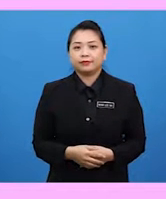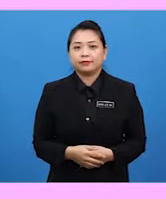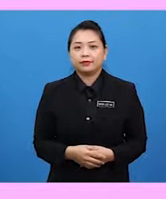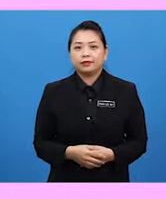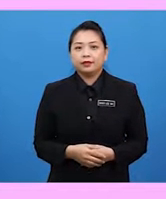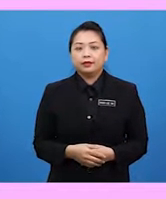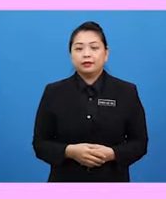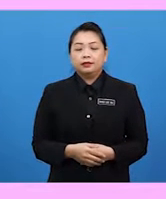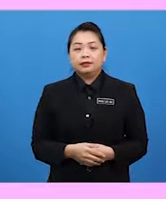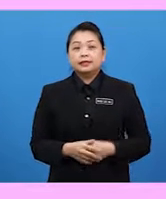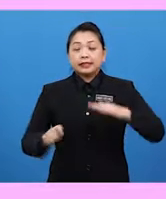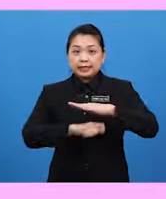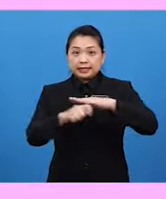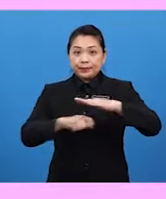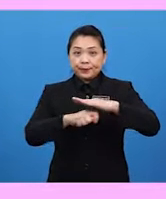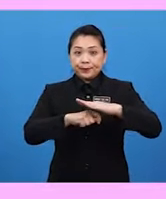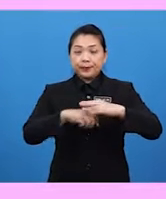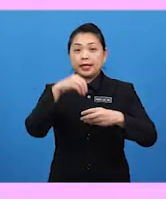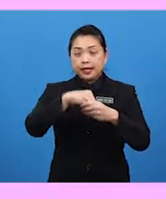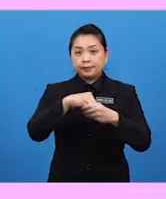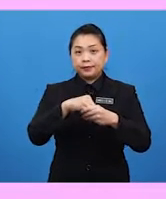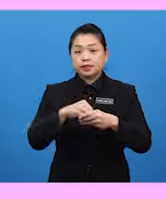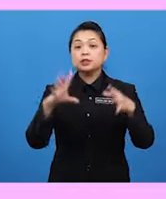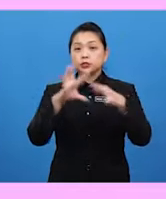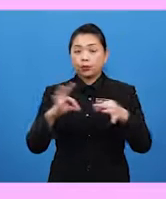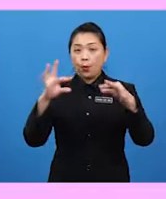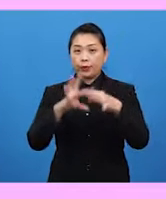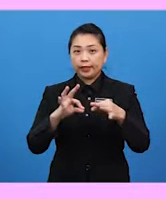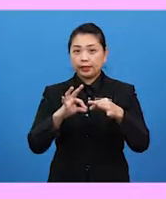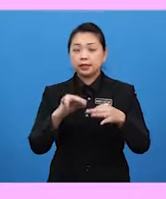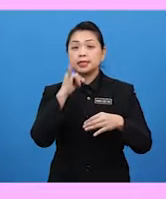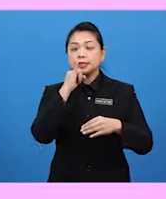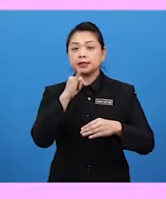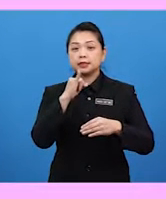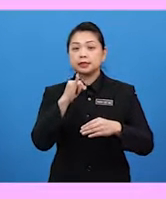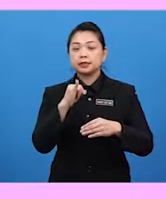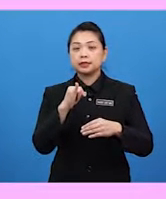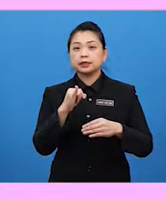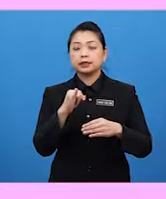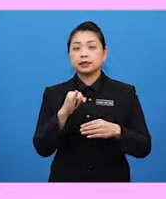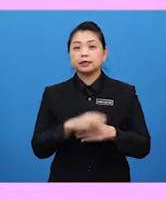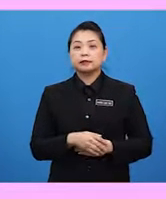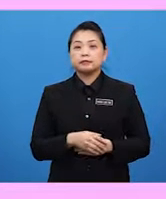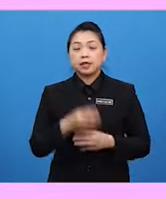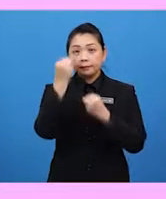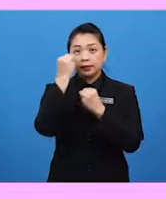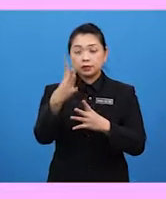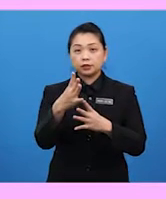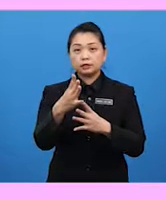The theme in a story or poem is its underlying message or the big